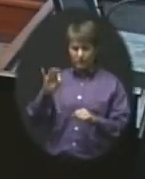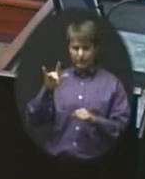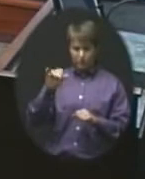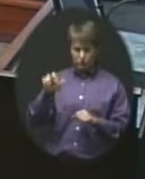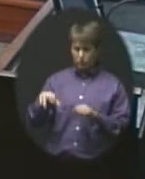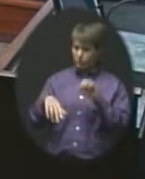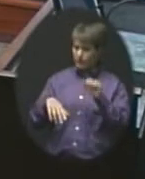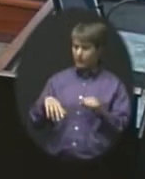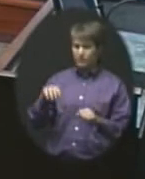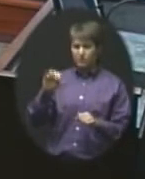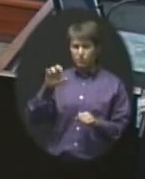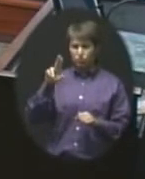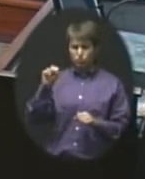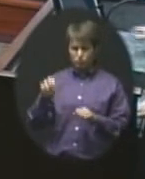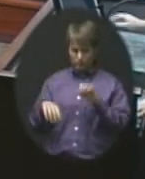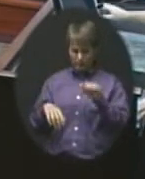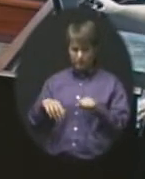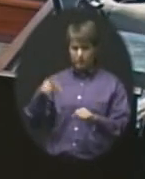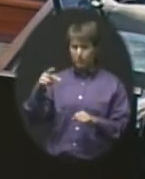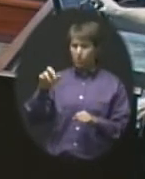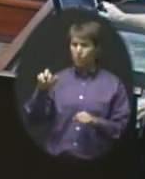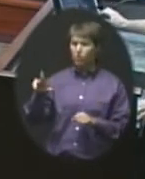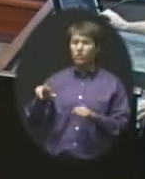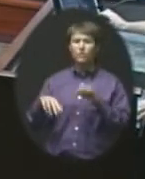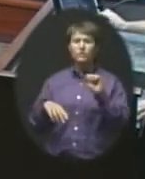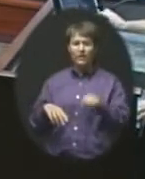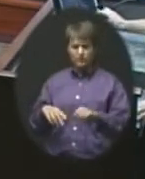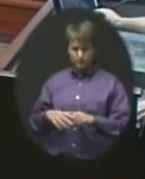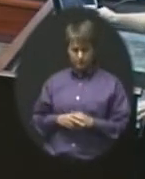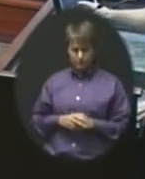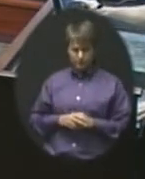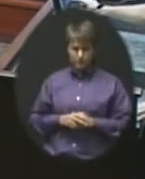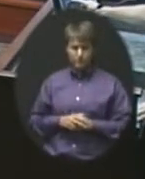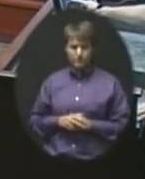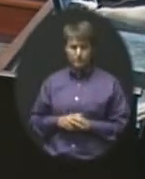Yes. Mr. McCune? Yes. Mr. Parker? Yes.